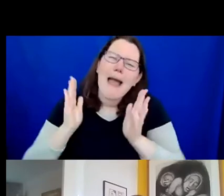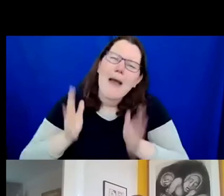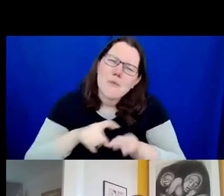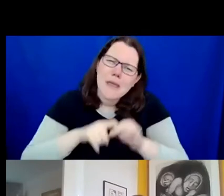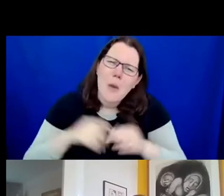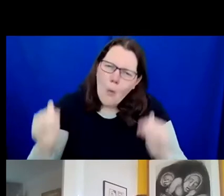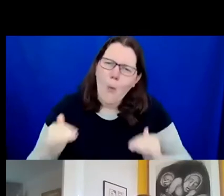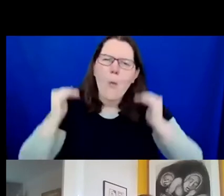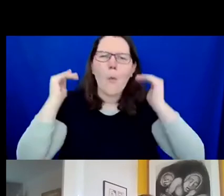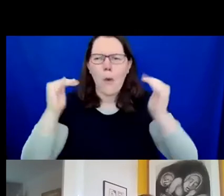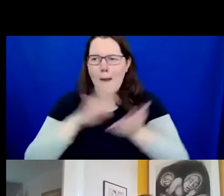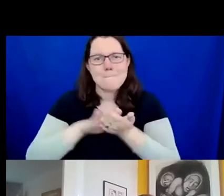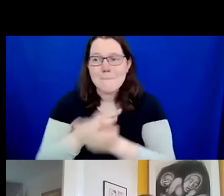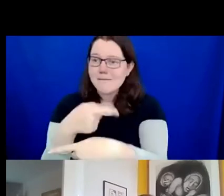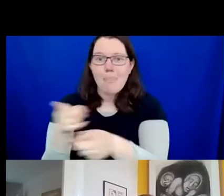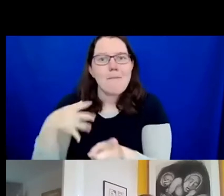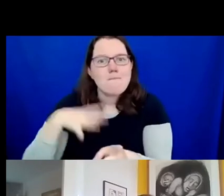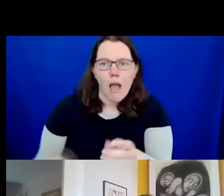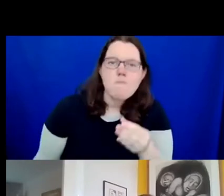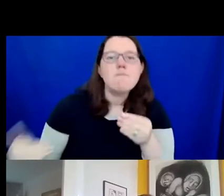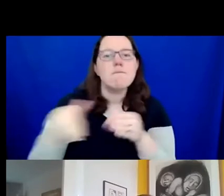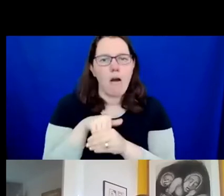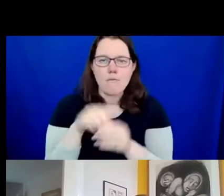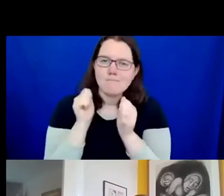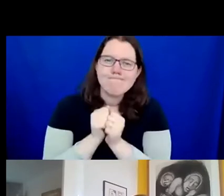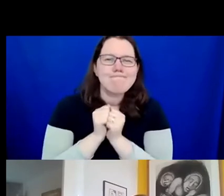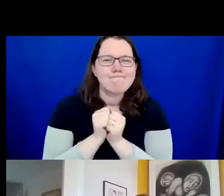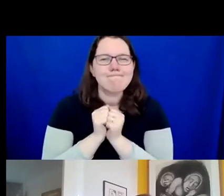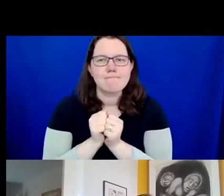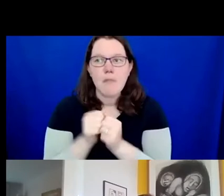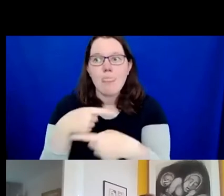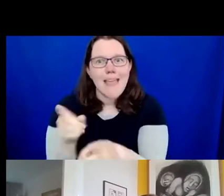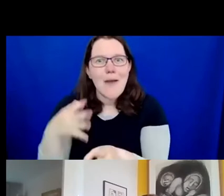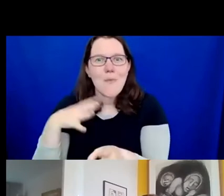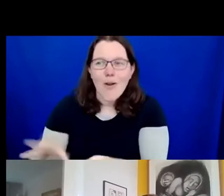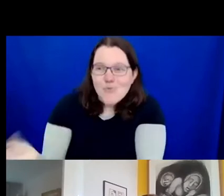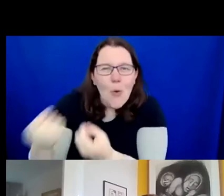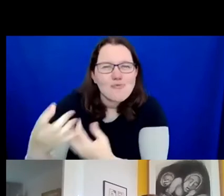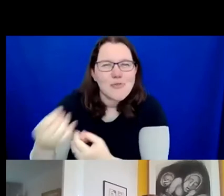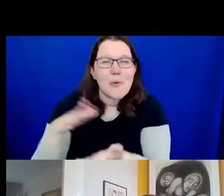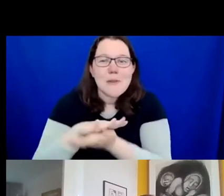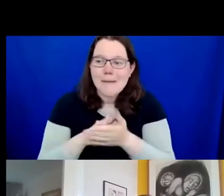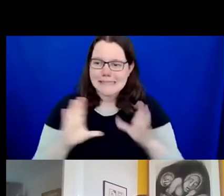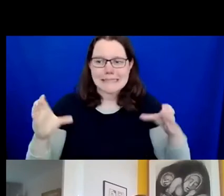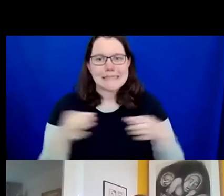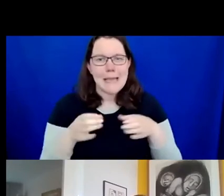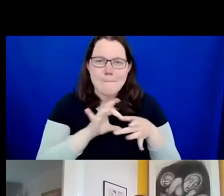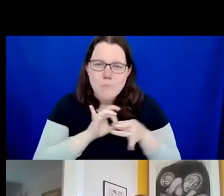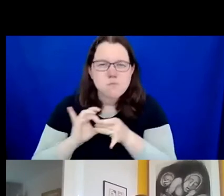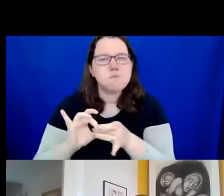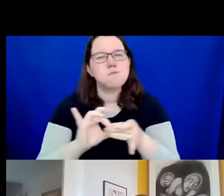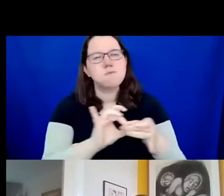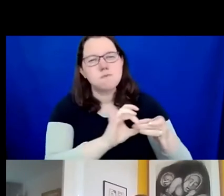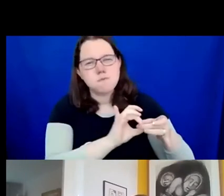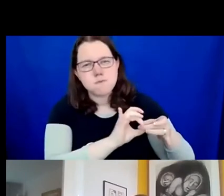they belong. And when we belong, we want to contribute, so our teams become more cohesive and able to work together more